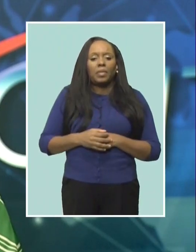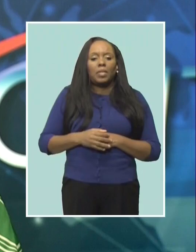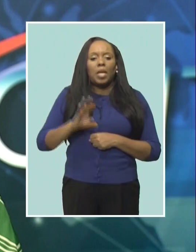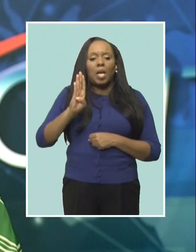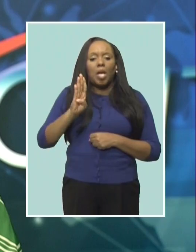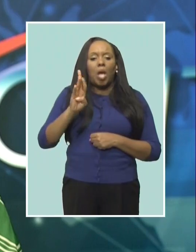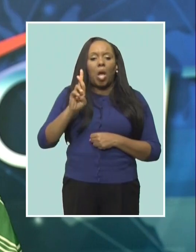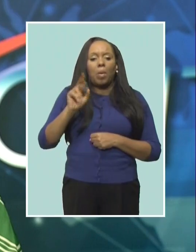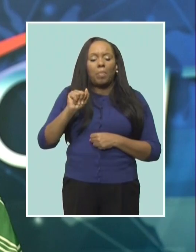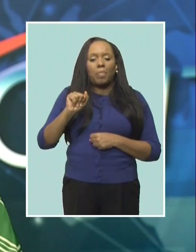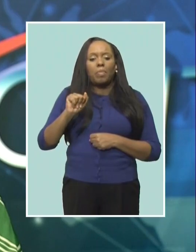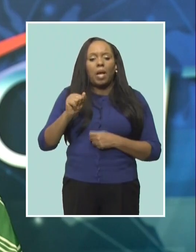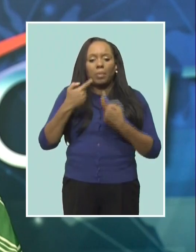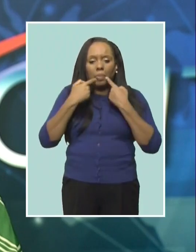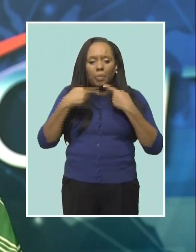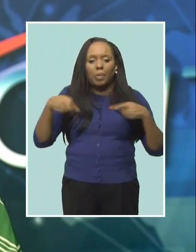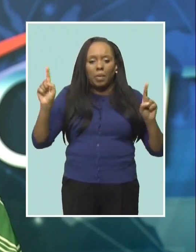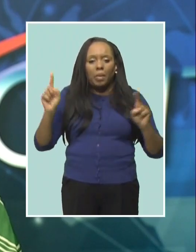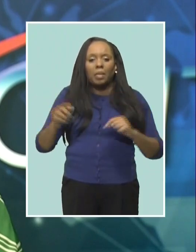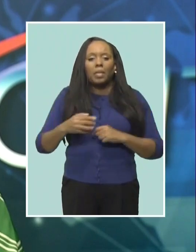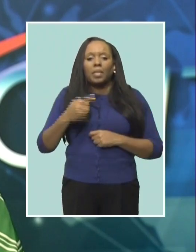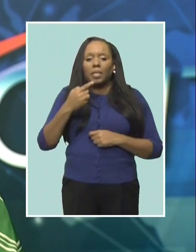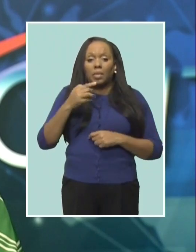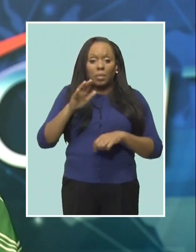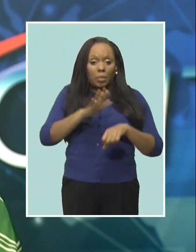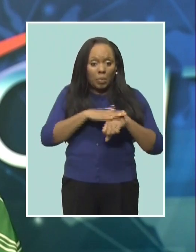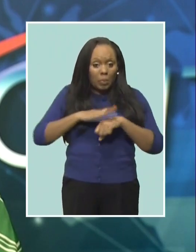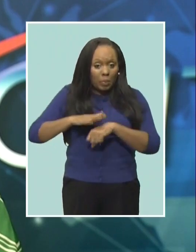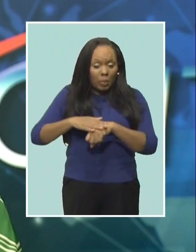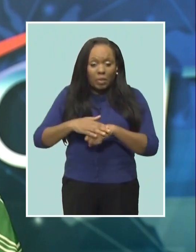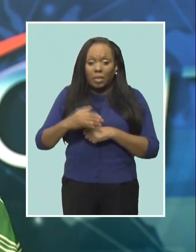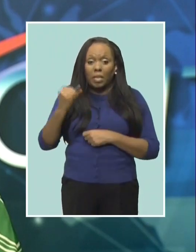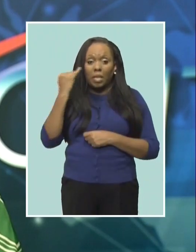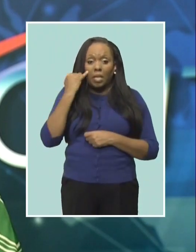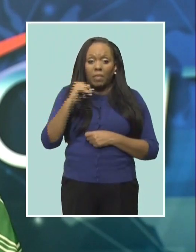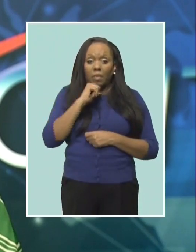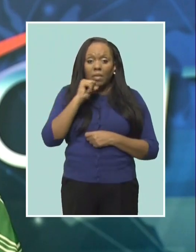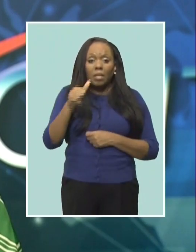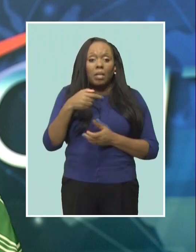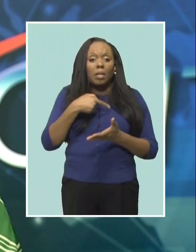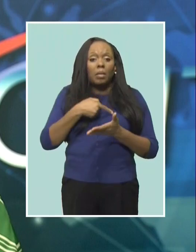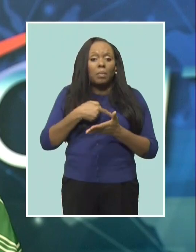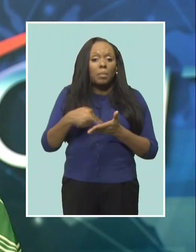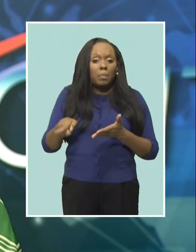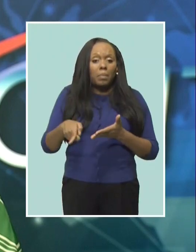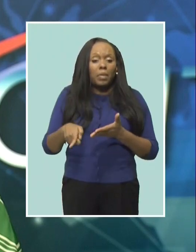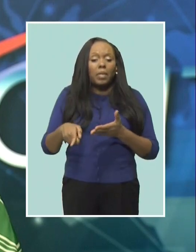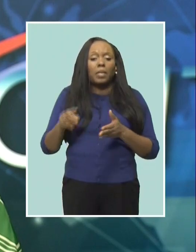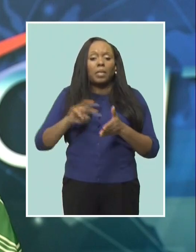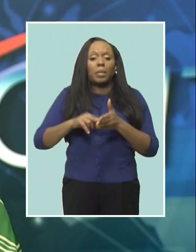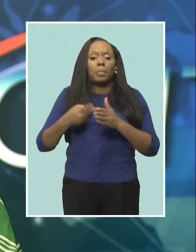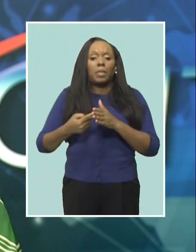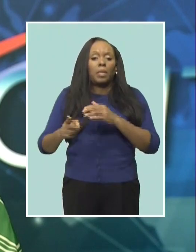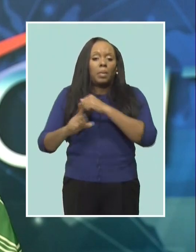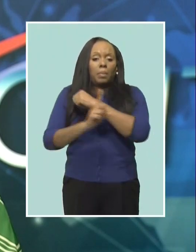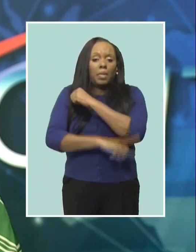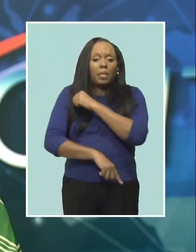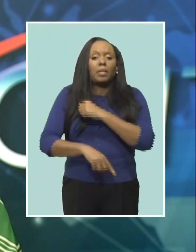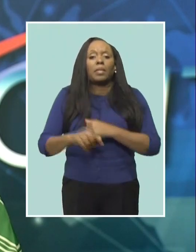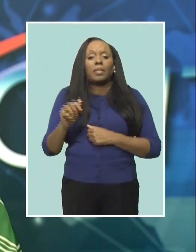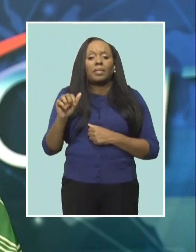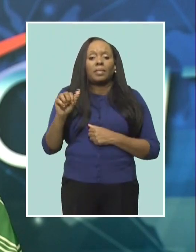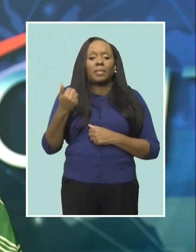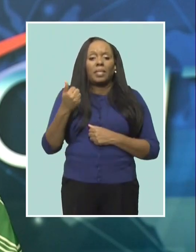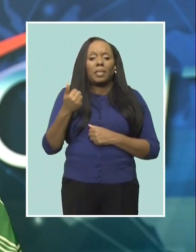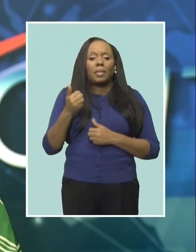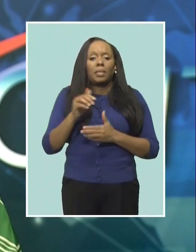to a statement from the Barbados Revenue Authority. The statement warns that failure to make prepayments by the due date will result in a penalty